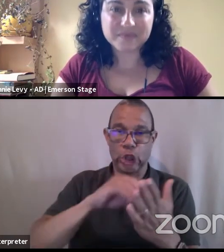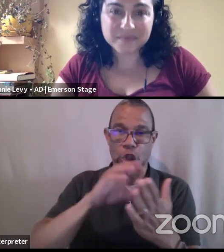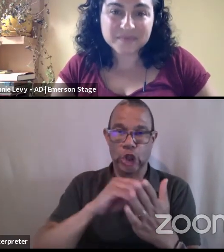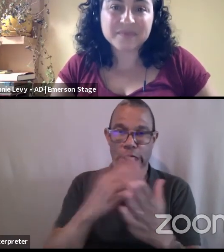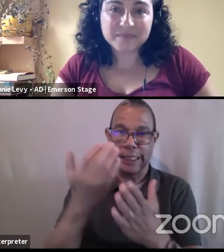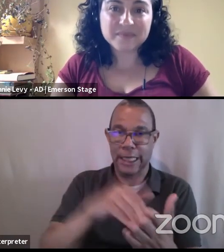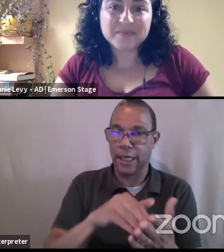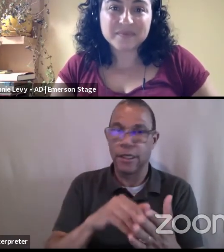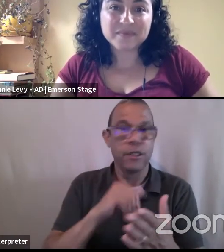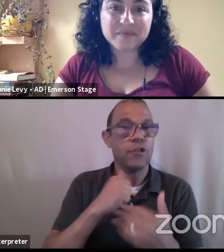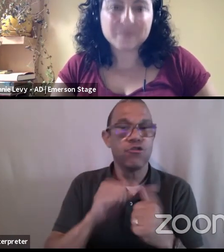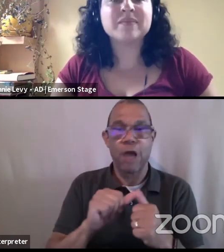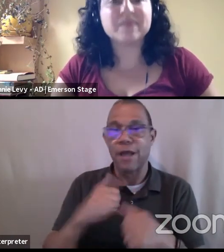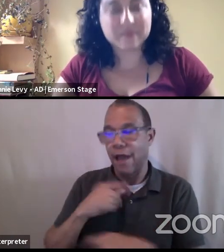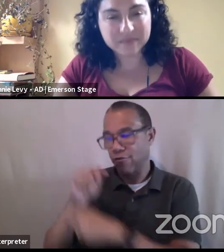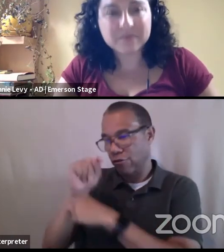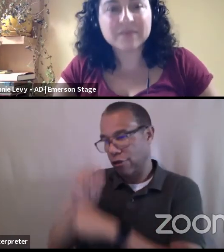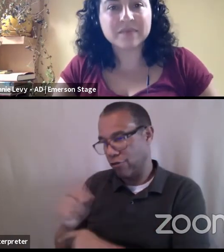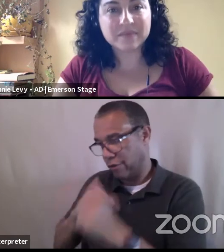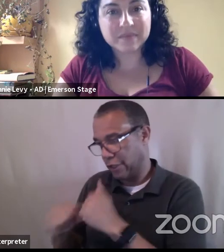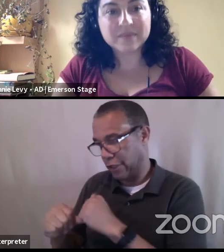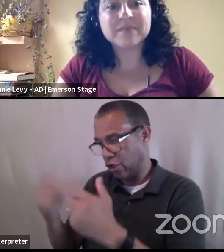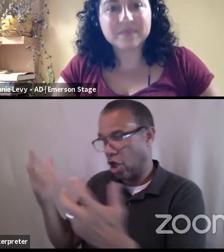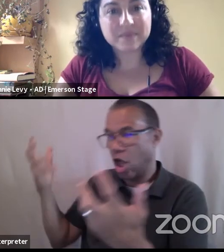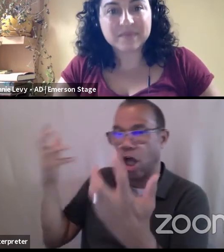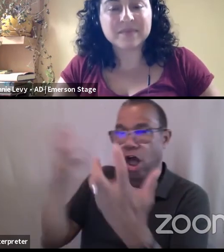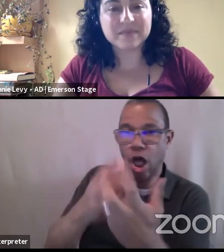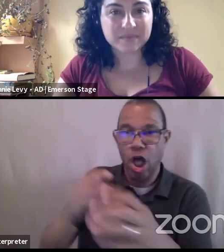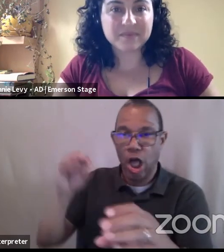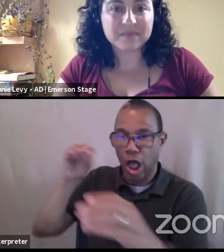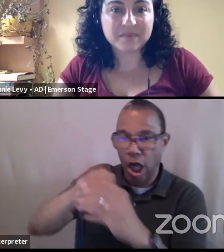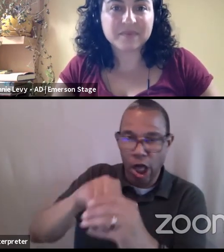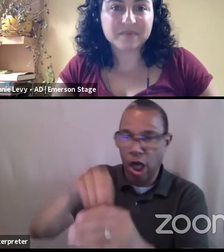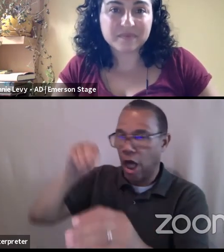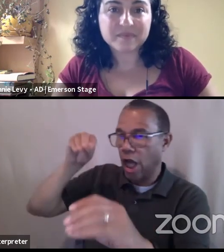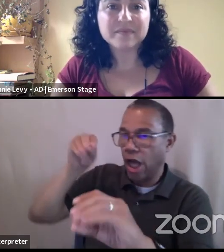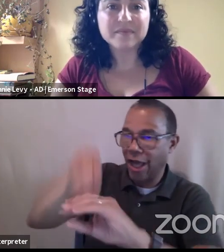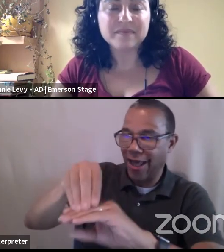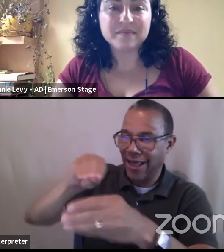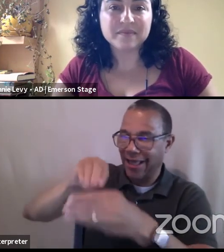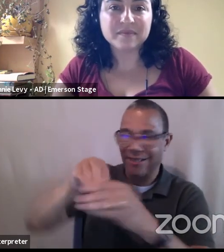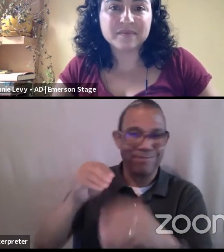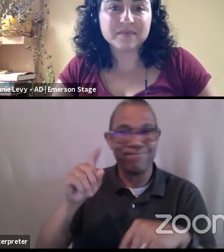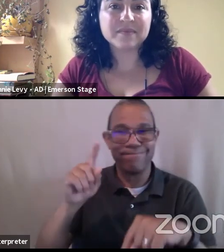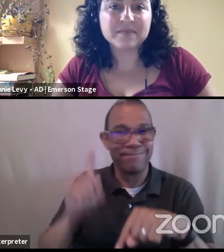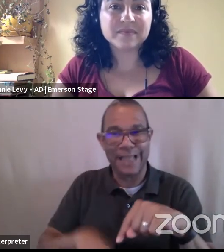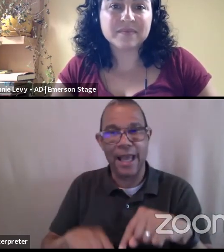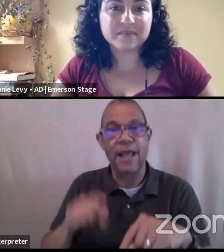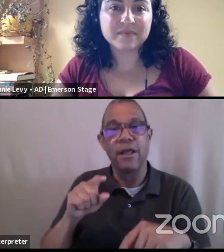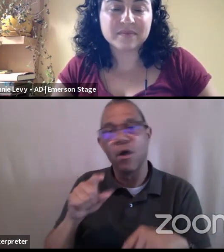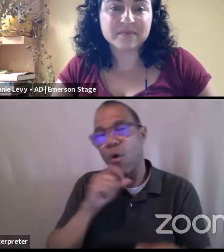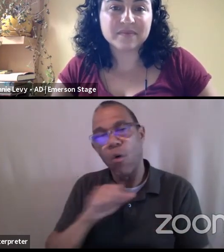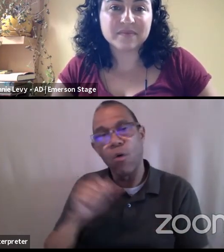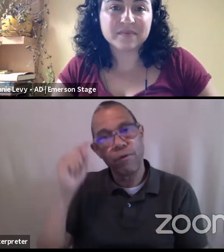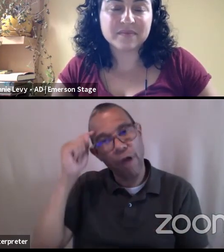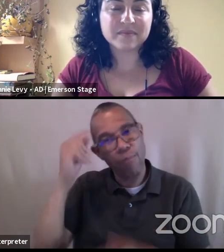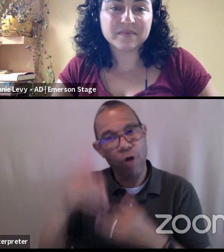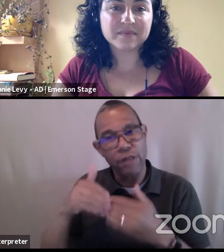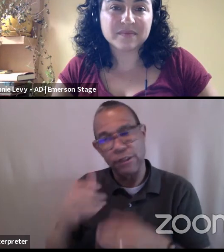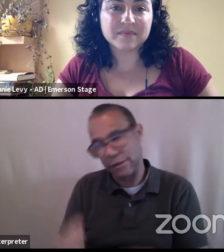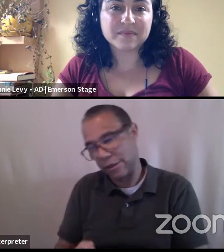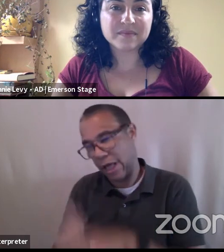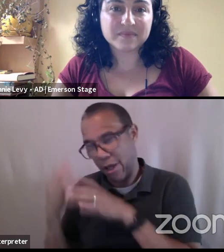the acting is different the directing is different and and the thing is that you have the tools that that you've